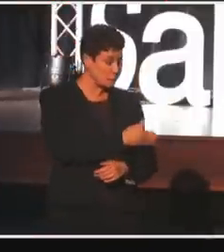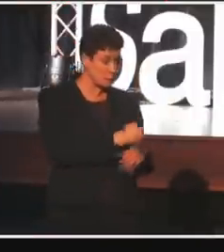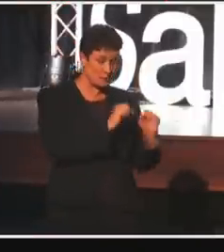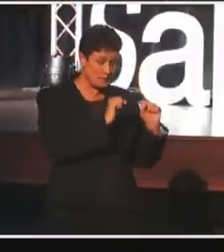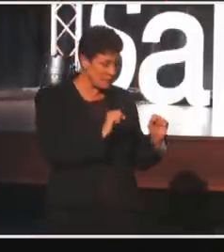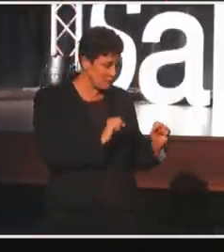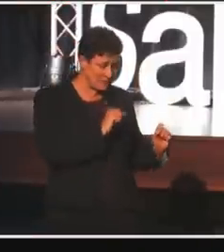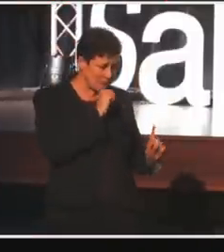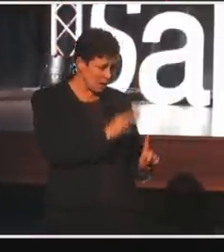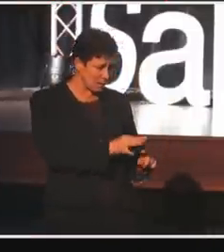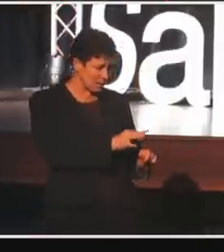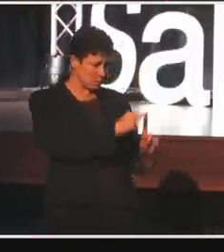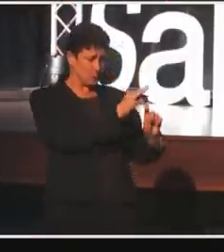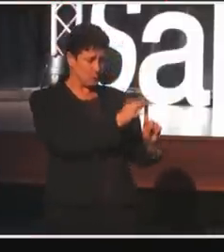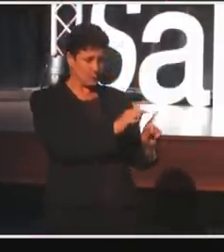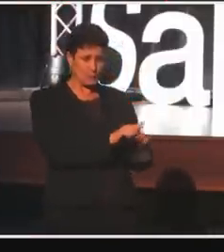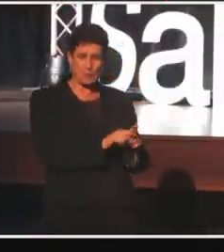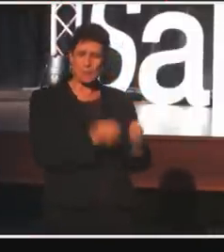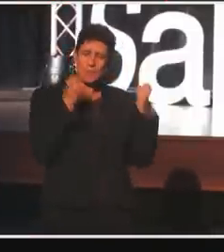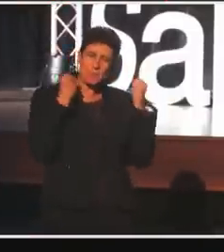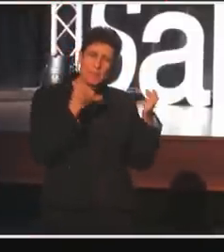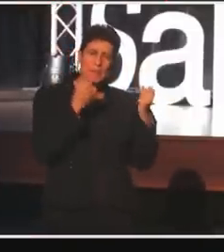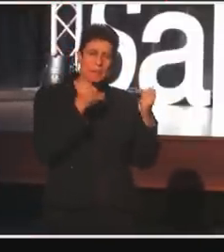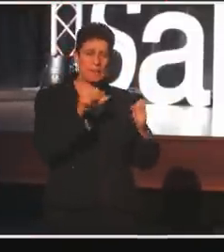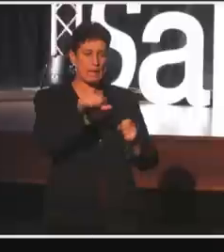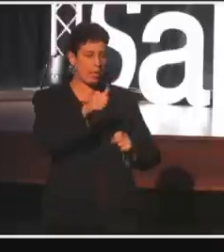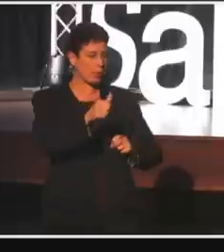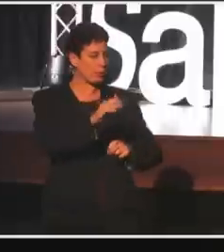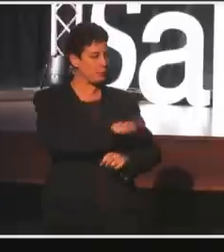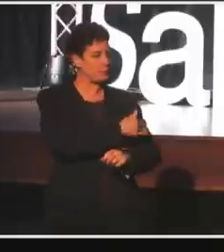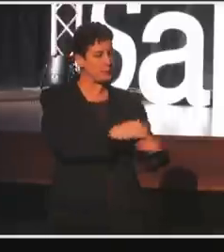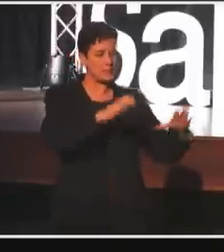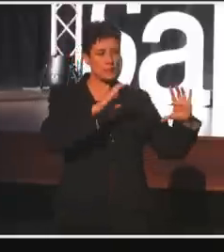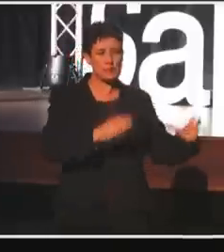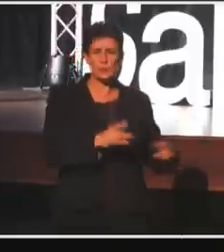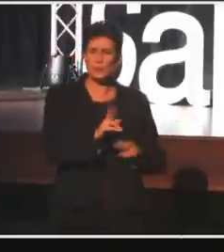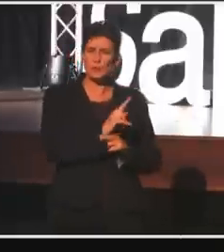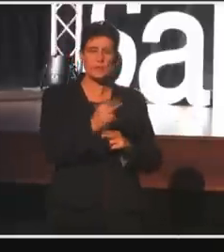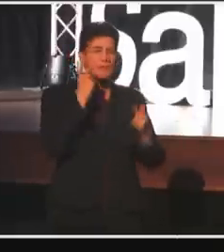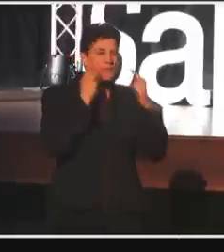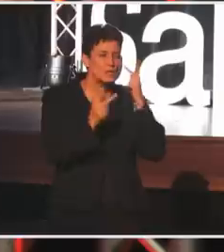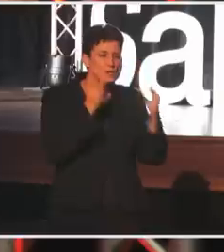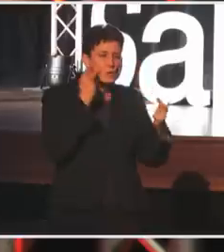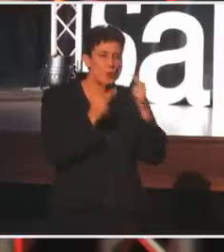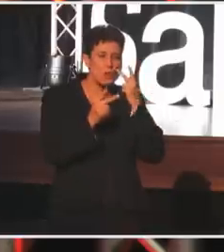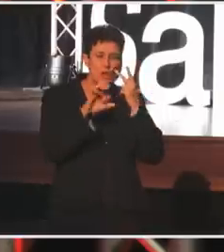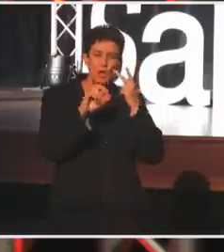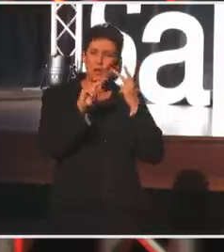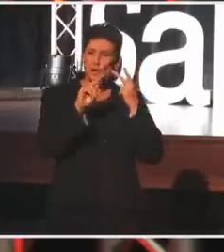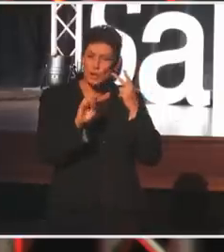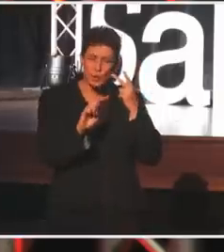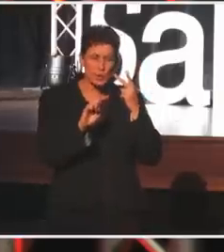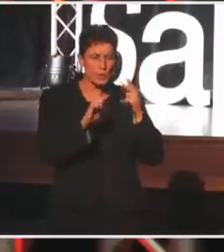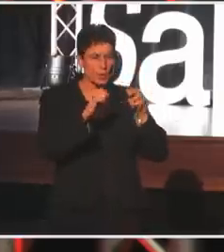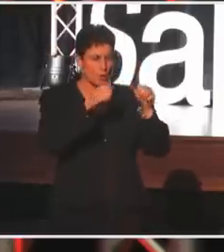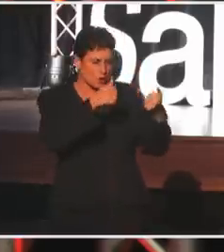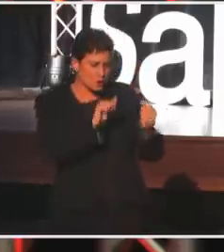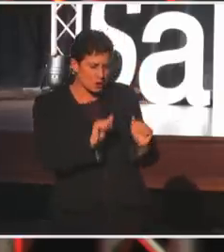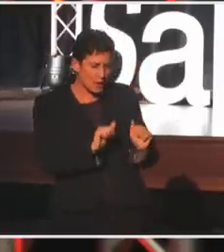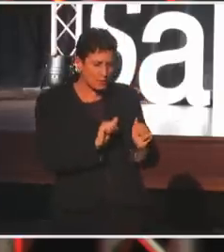unique either. There are many other musicians who use visual cues or layers of shapes in